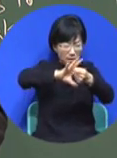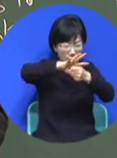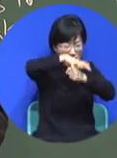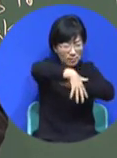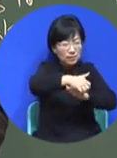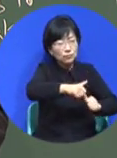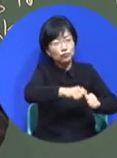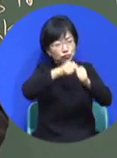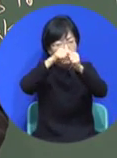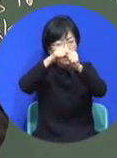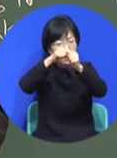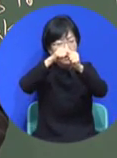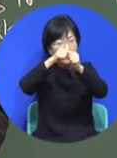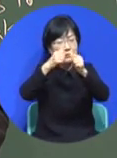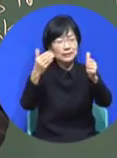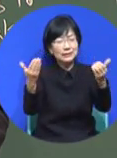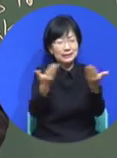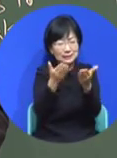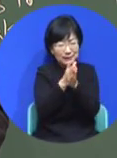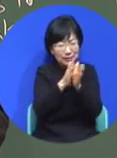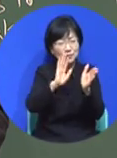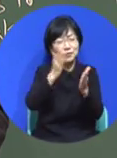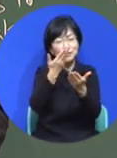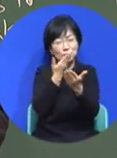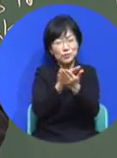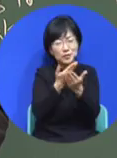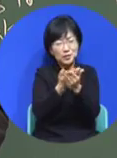help us to restore that blessing of really saving the